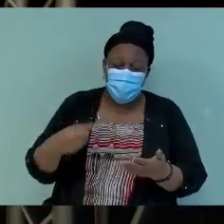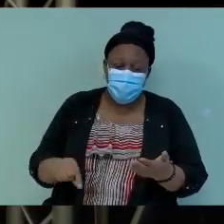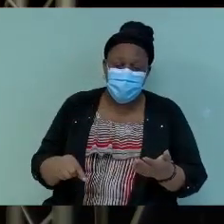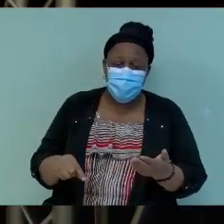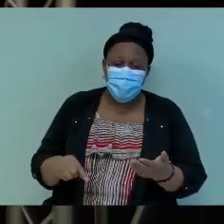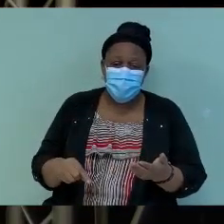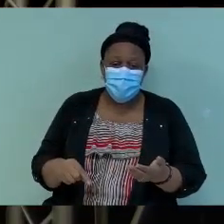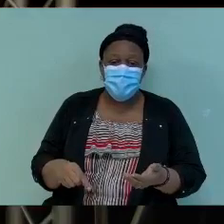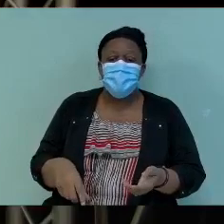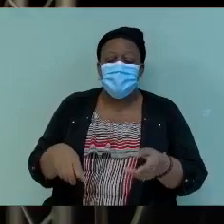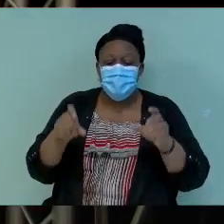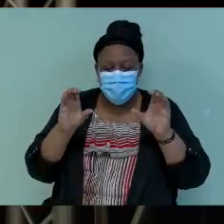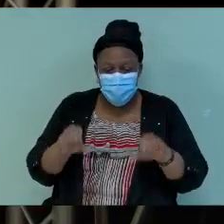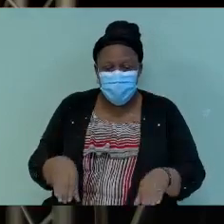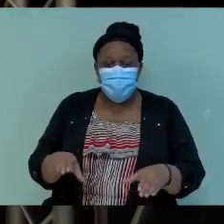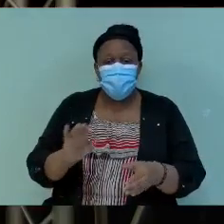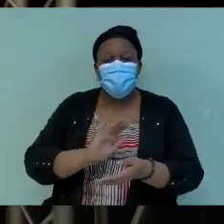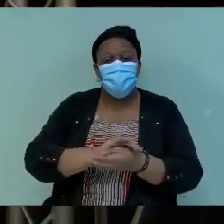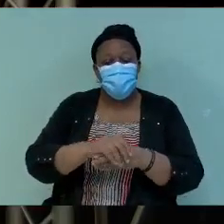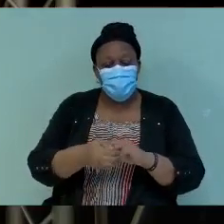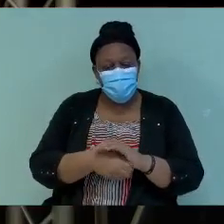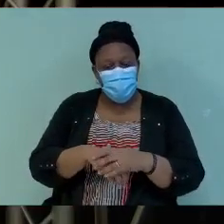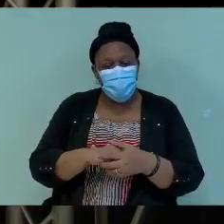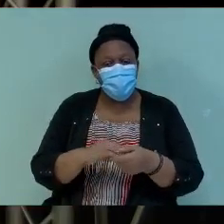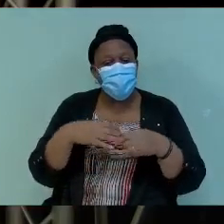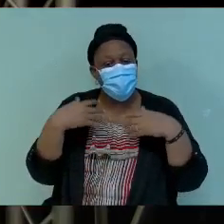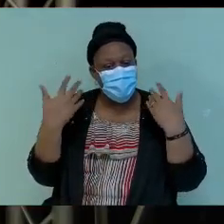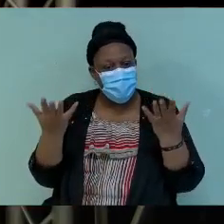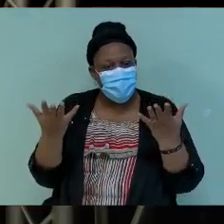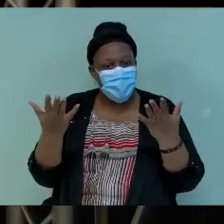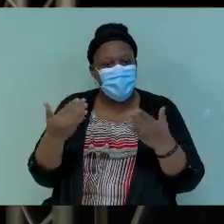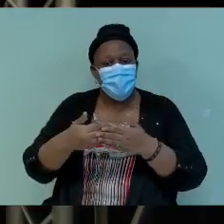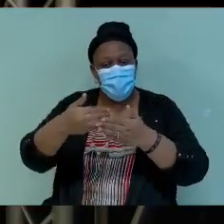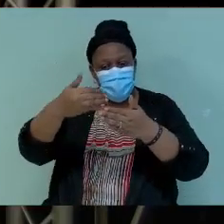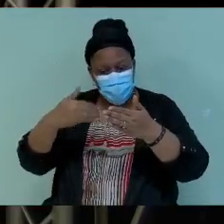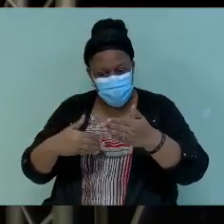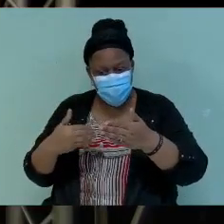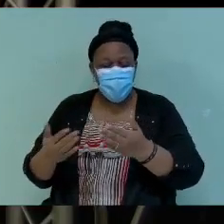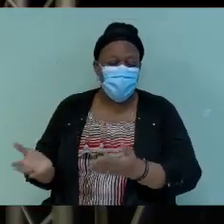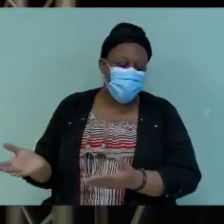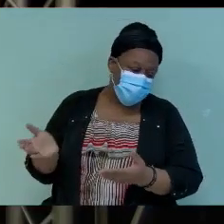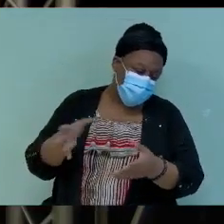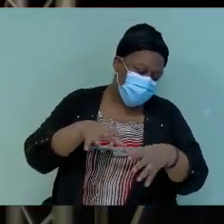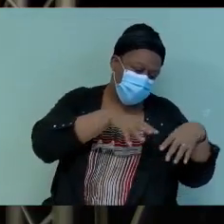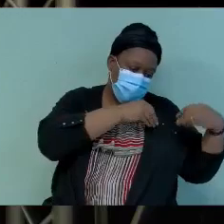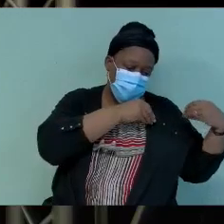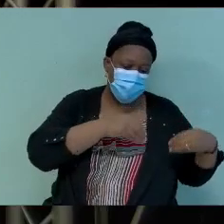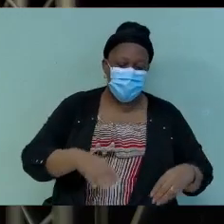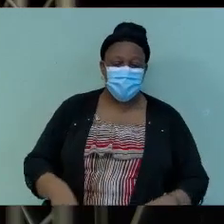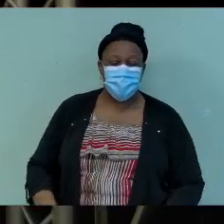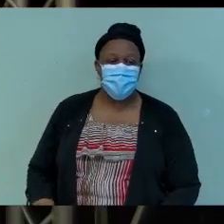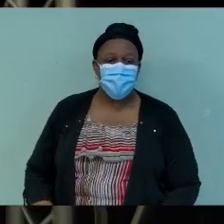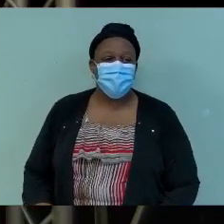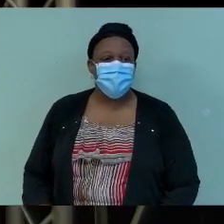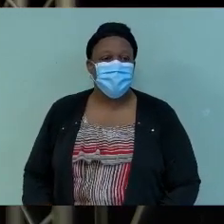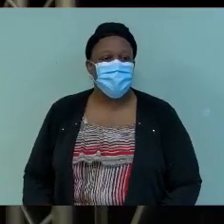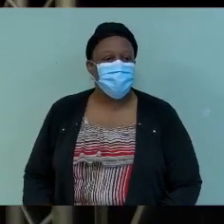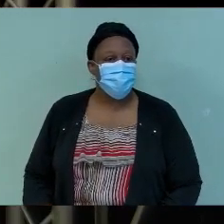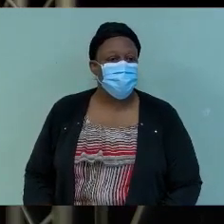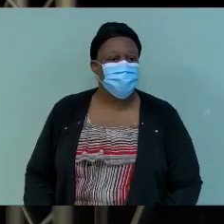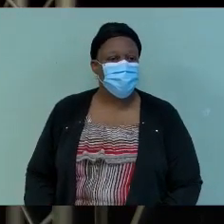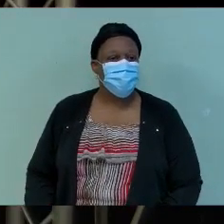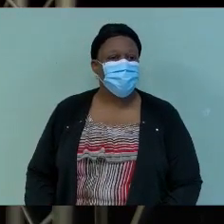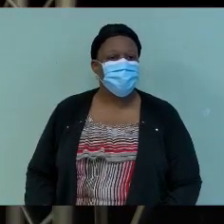business had the opportunity to wash their hands if it became necessary. Also,